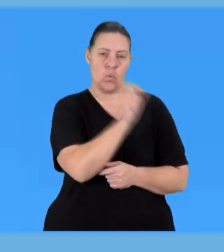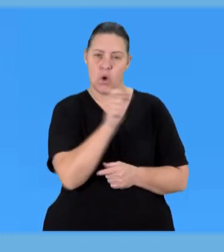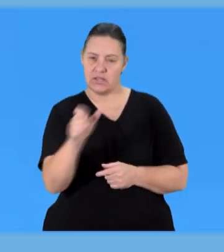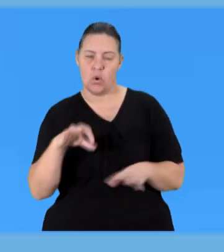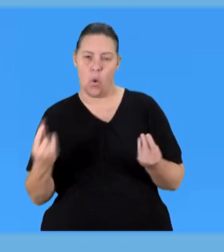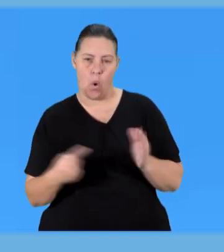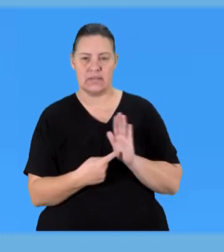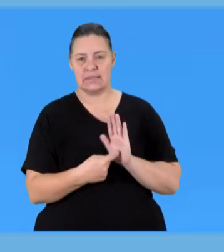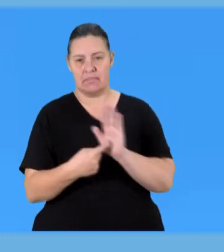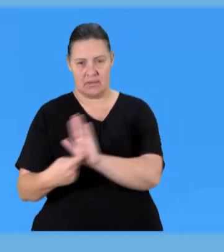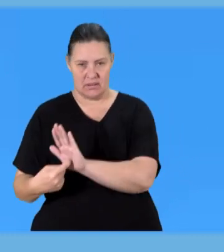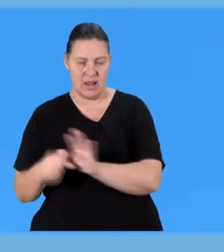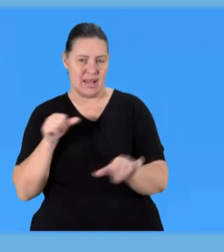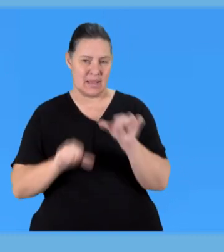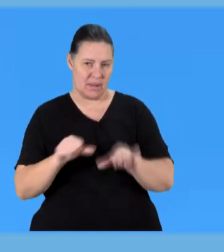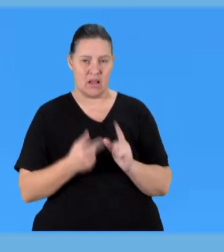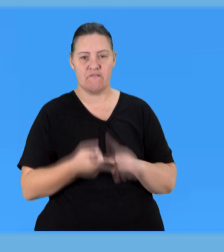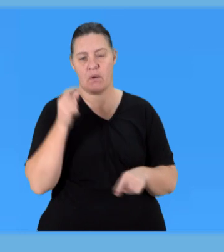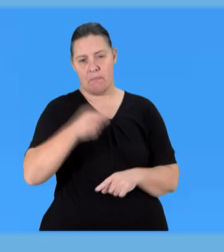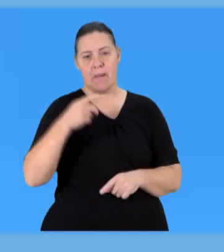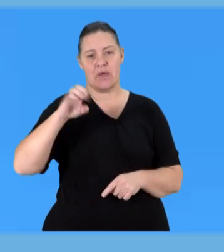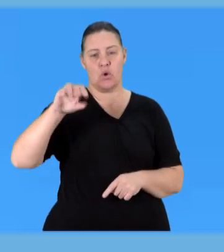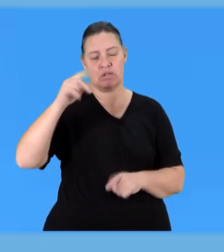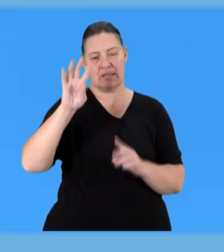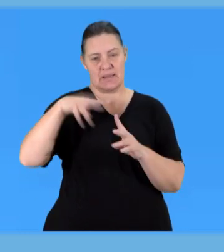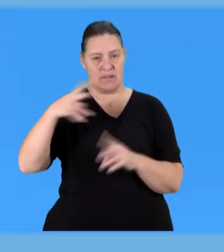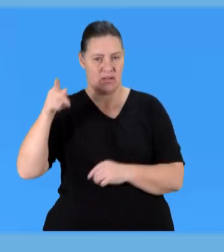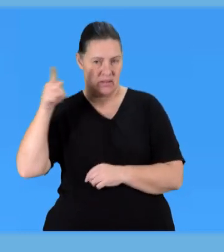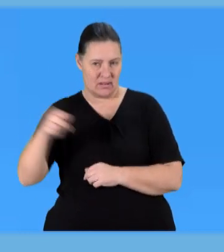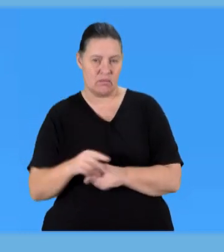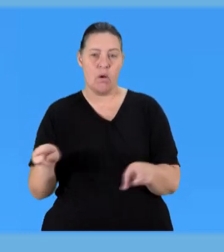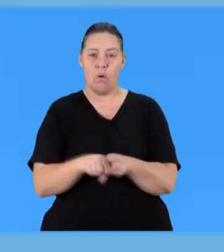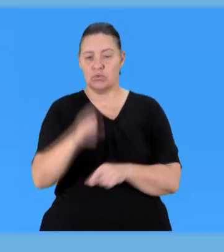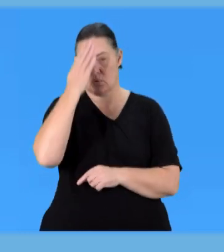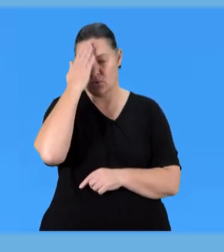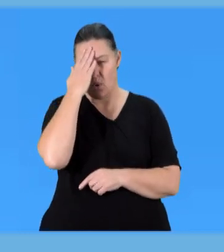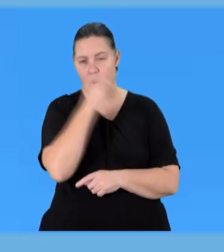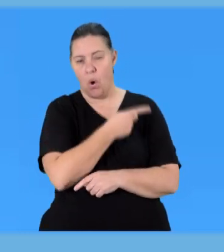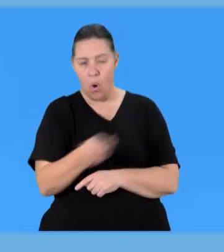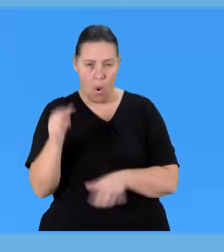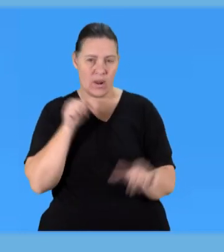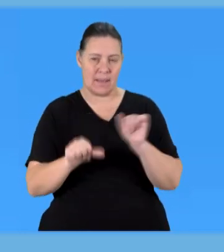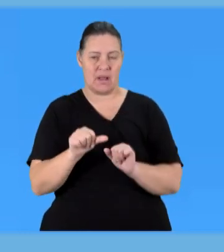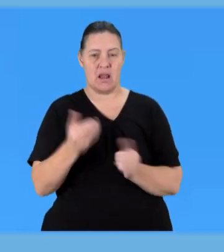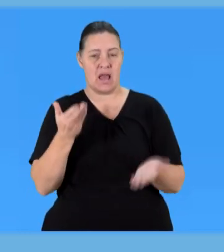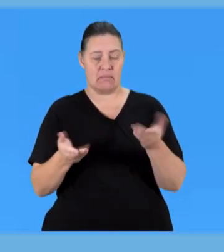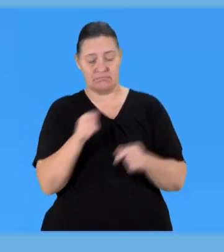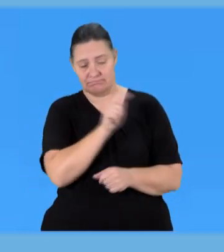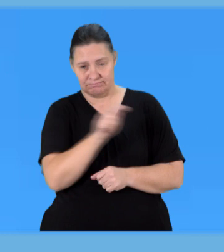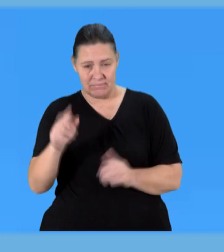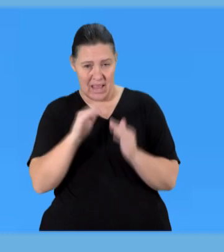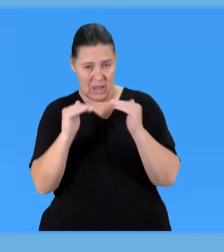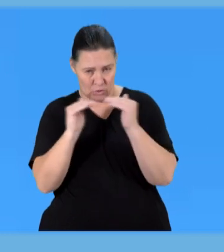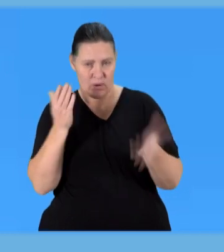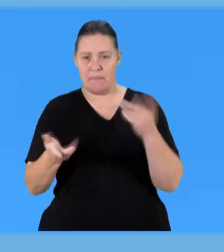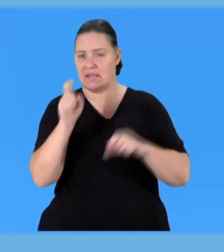or chemical symbols. Remember the chemical symbols from the periodic table. We also know that all chemical equations have to